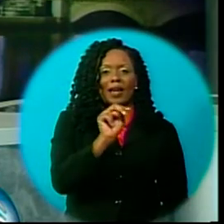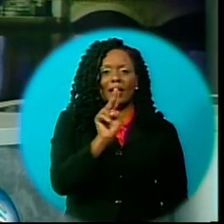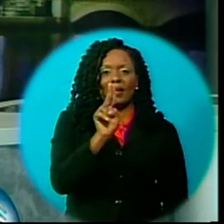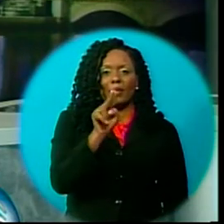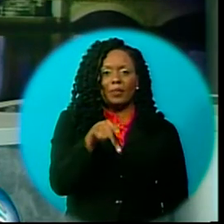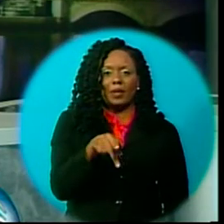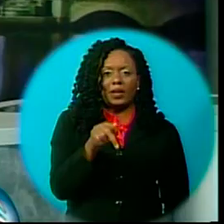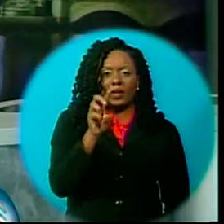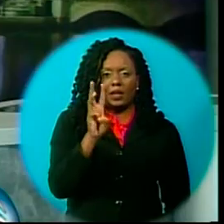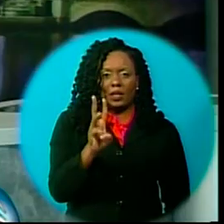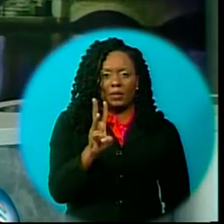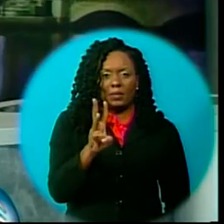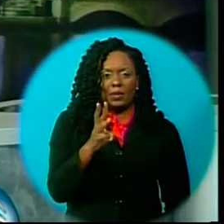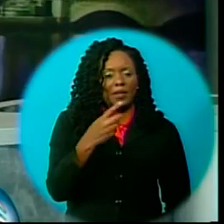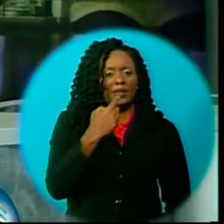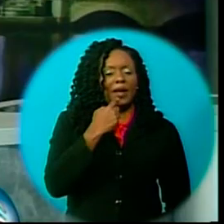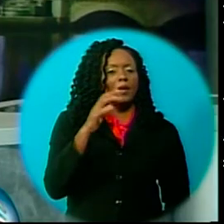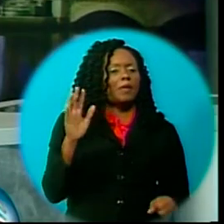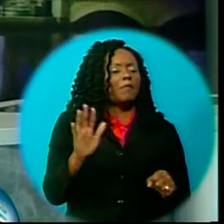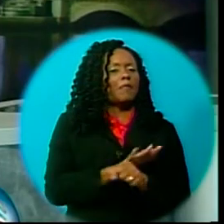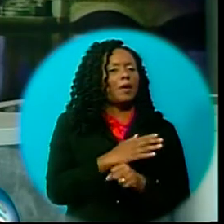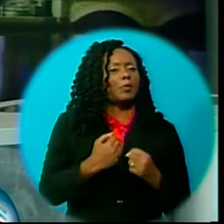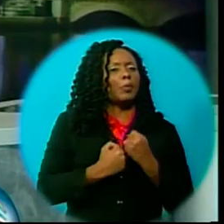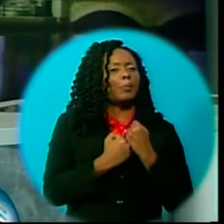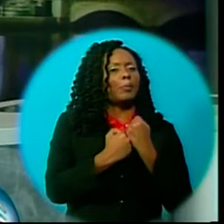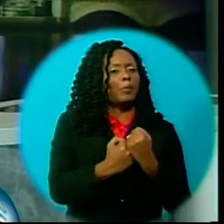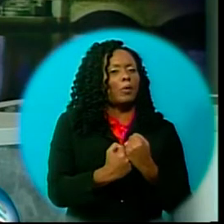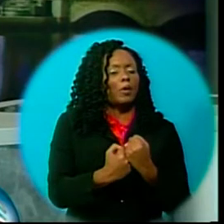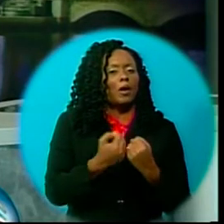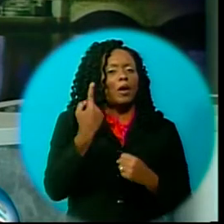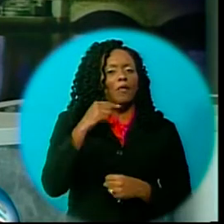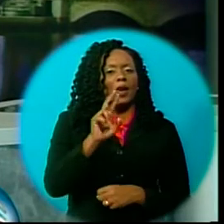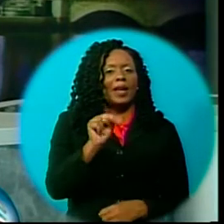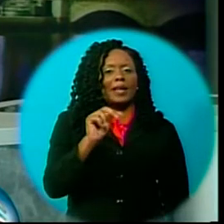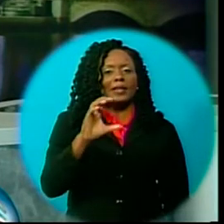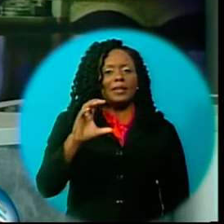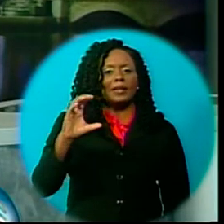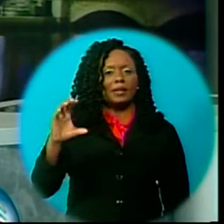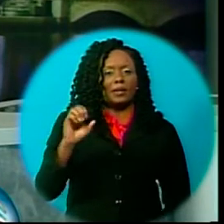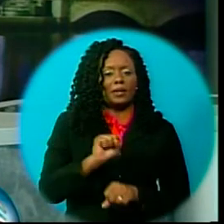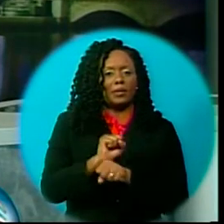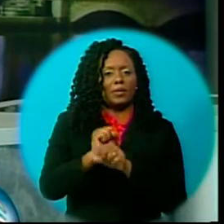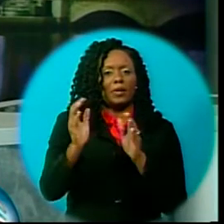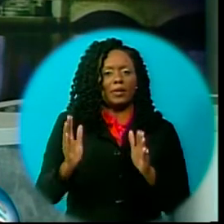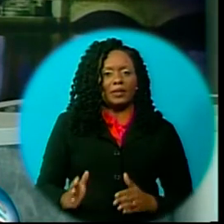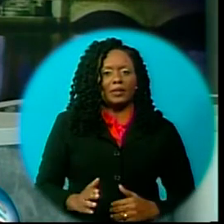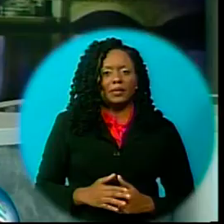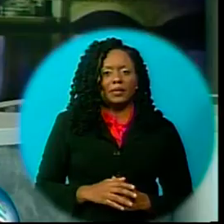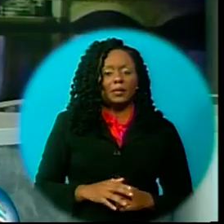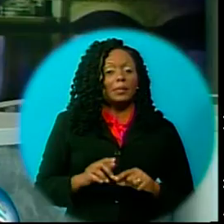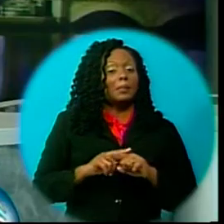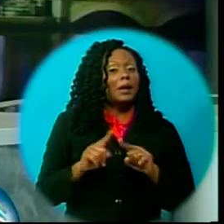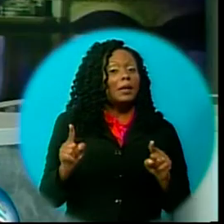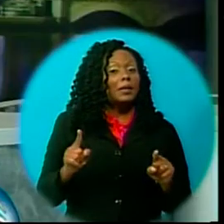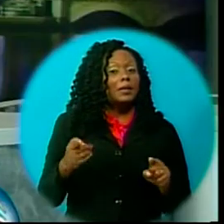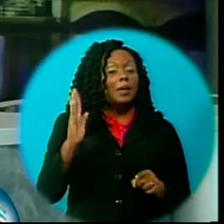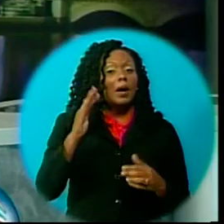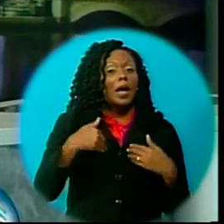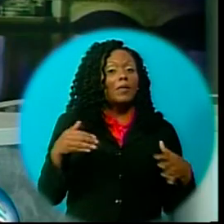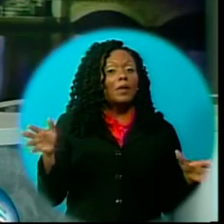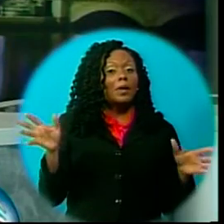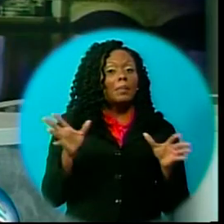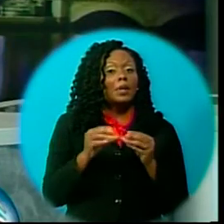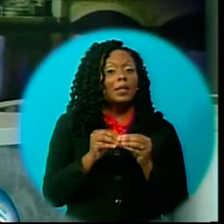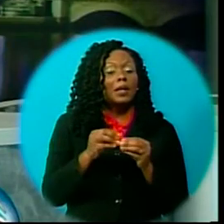Public Workers has sanctioned the action in support of retrenched National Conservation Commission workers. However, it hinges